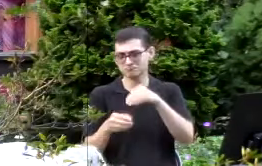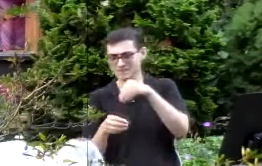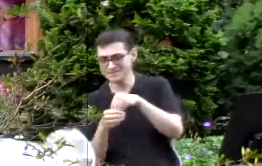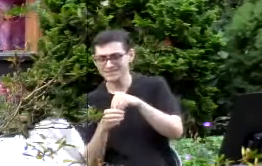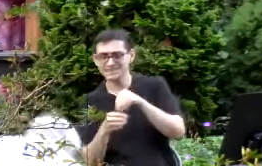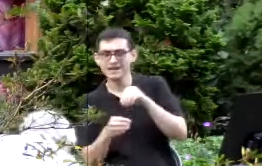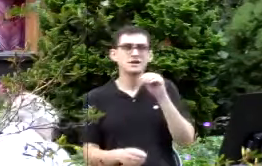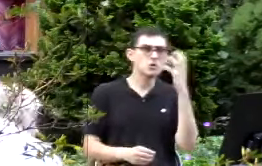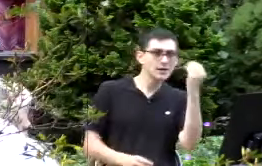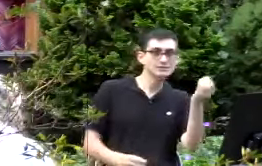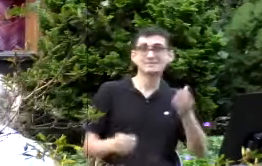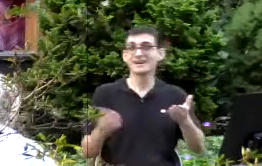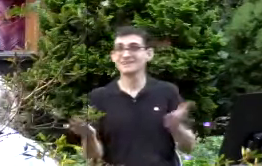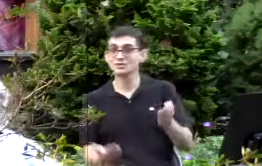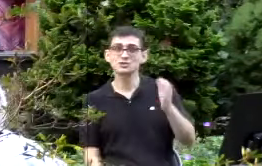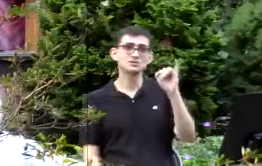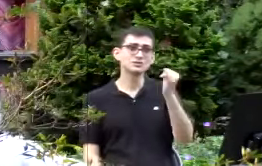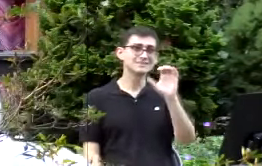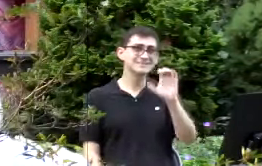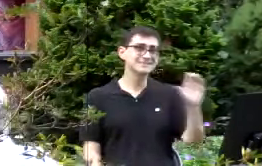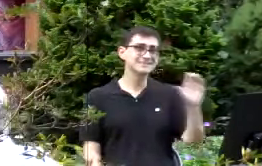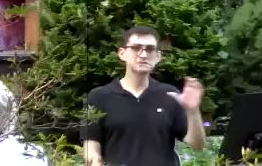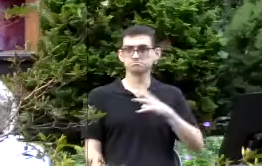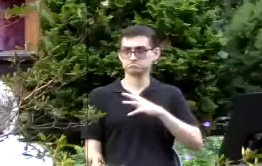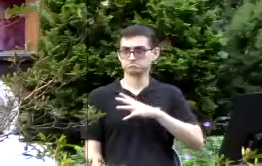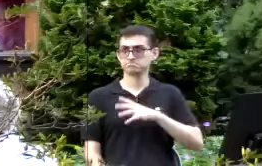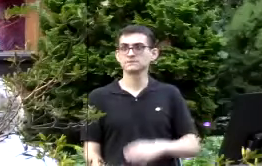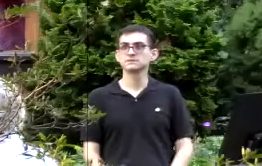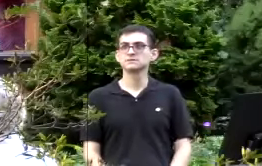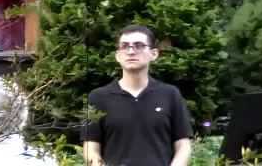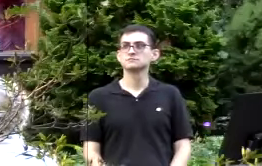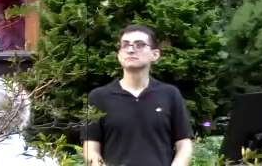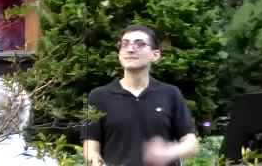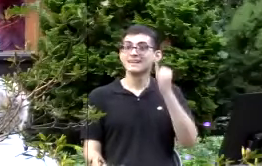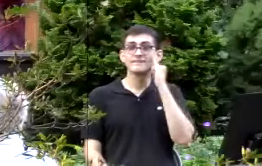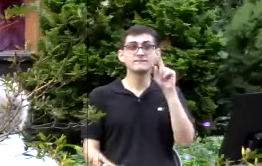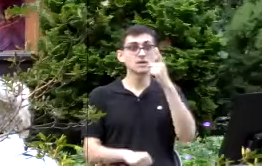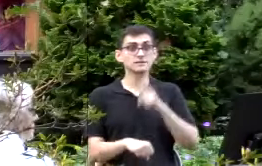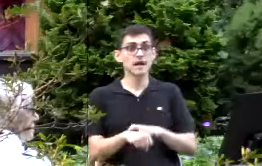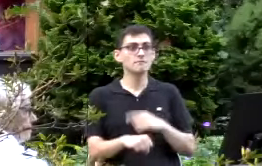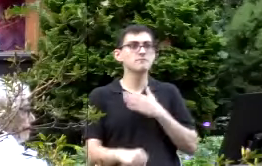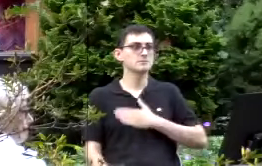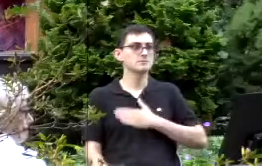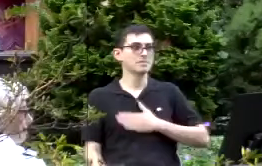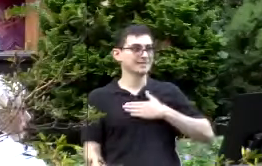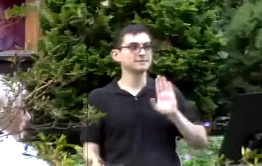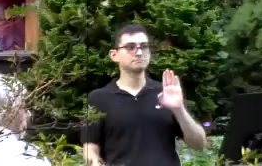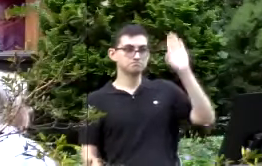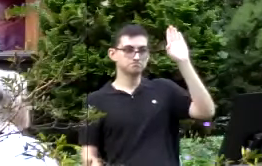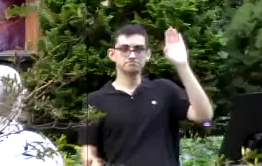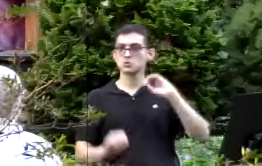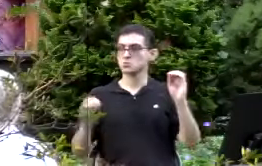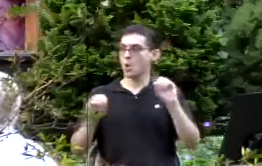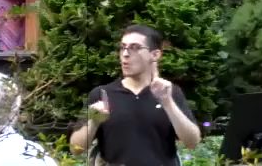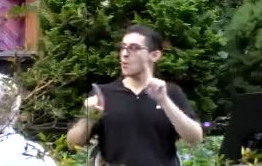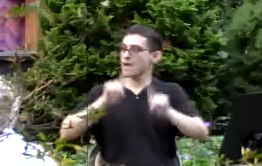at the JCC. But if this is actually your very first time at the Temple Plan, I know you just raise your hand. We won't ask you anything difficult,